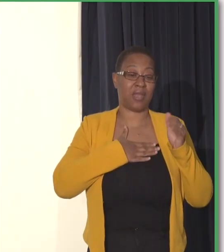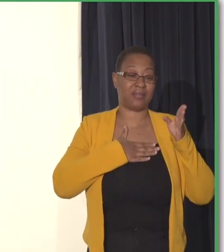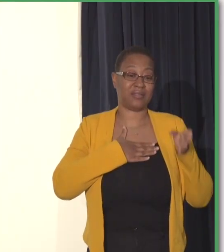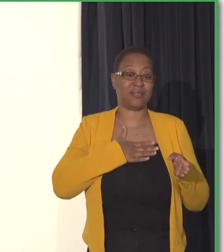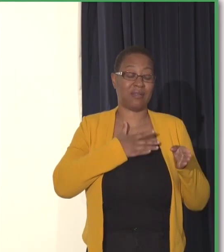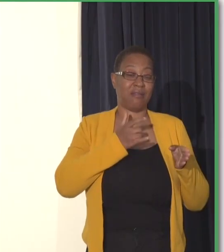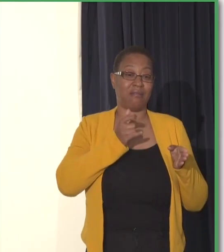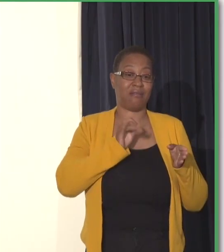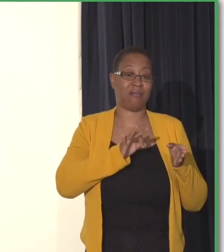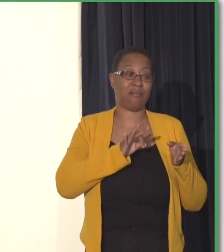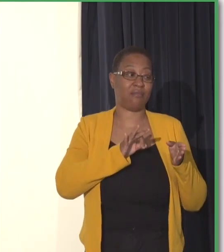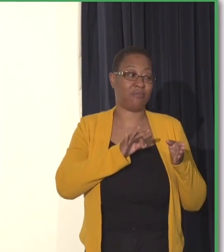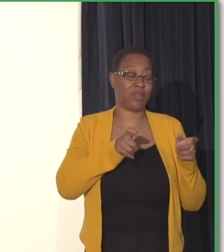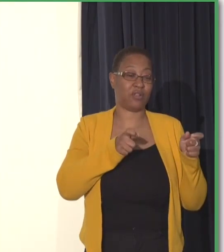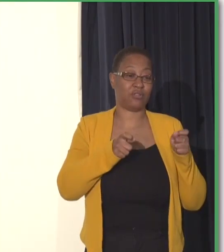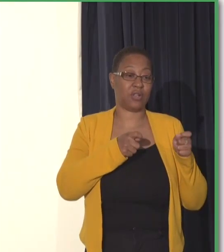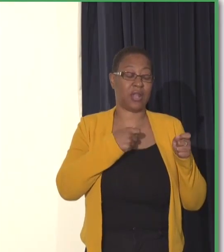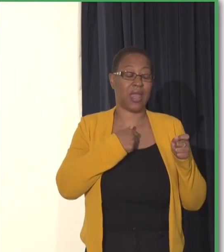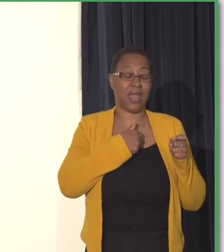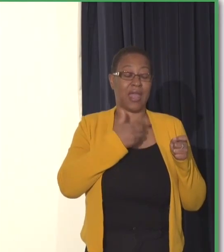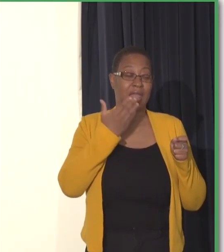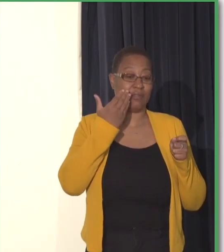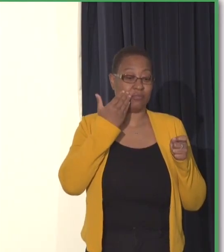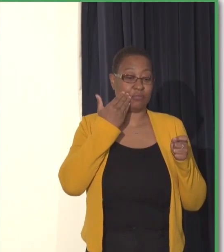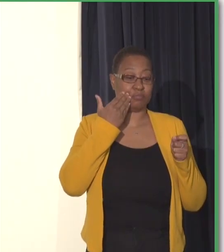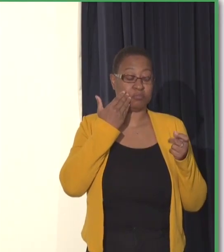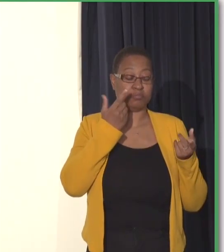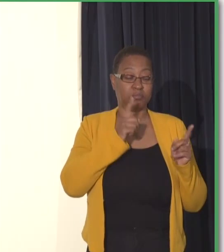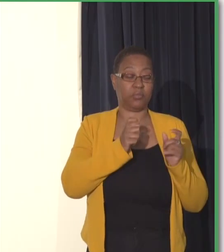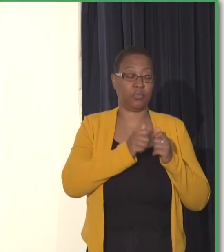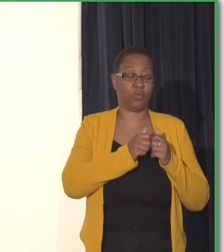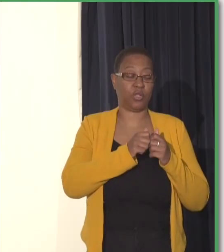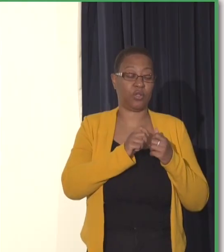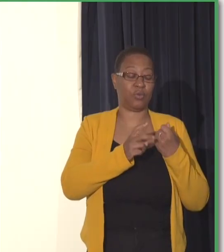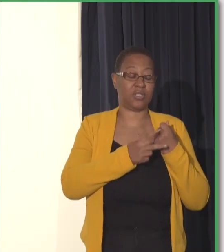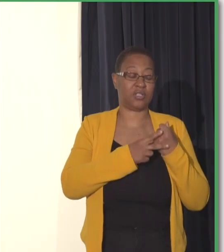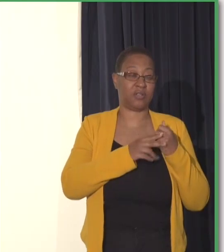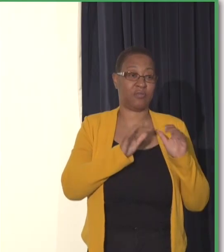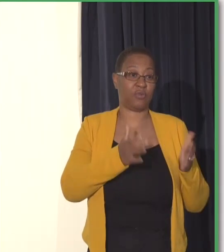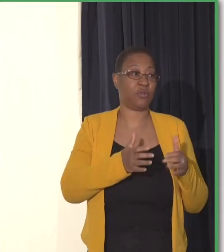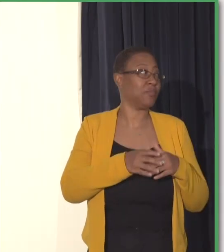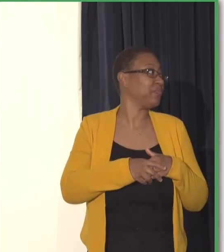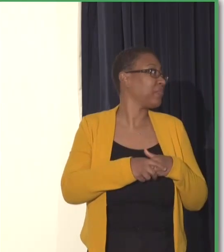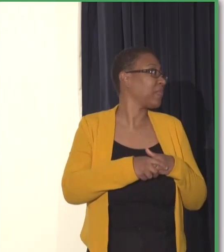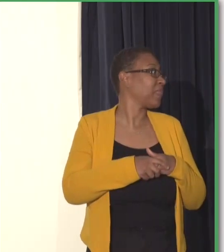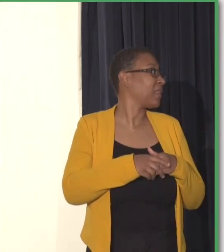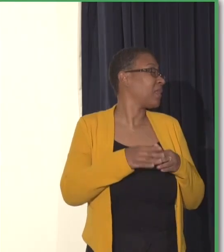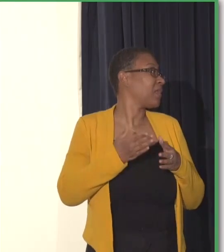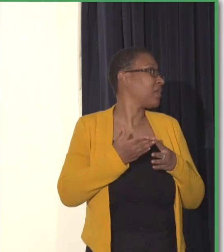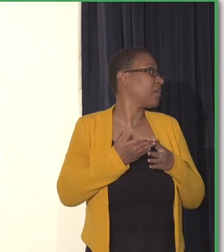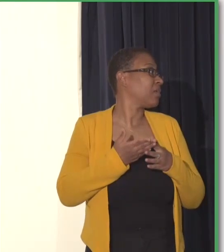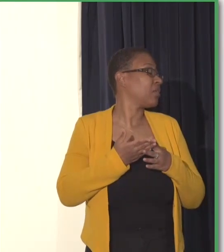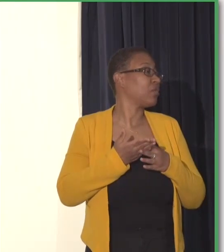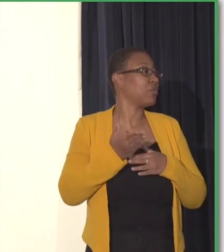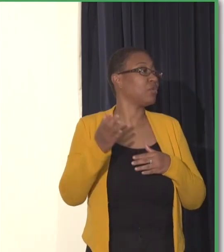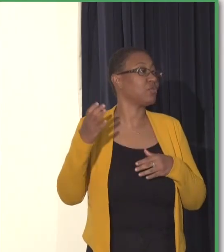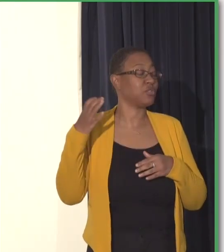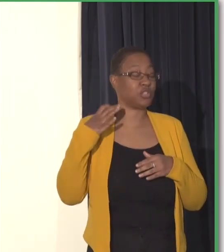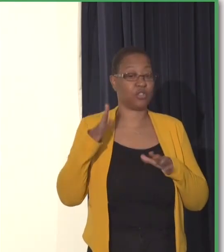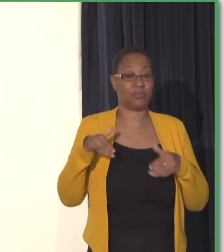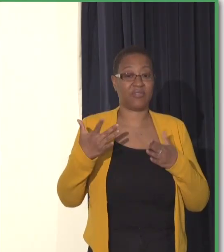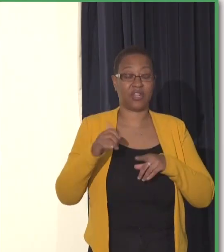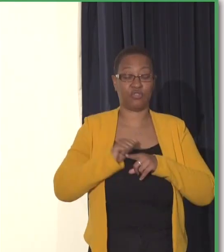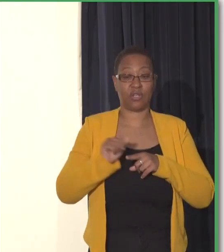Oh. So I'm very in tune with the Reserve Corps, so absolutely. Yes. Training as well?